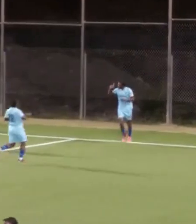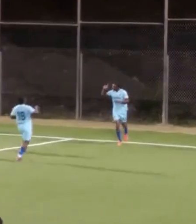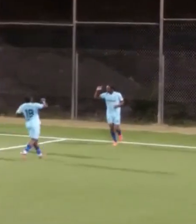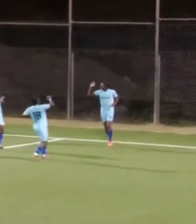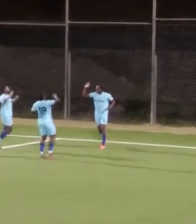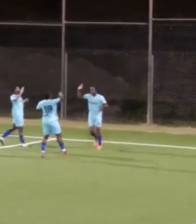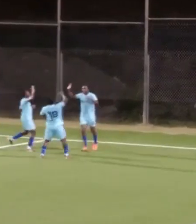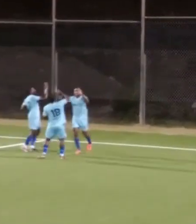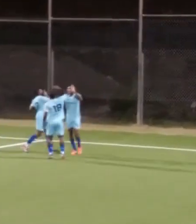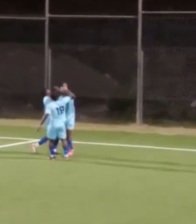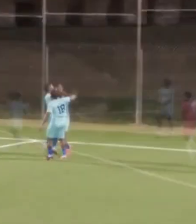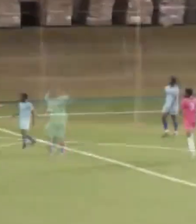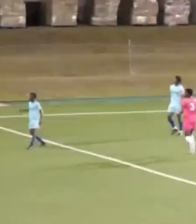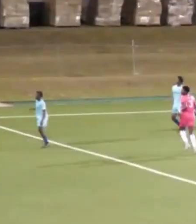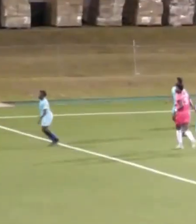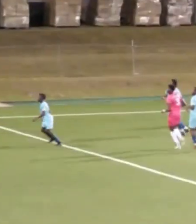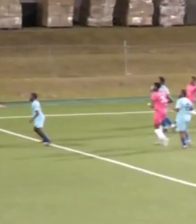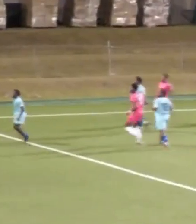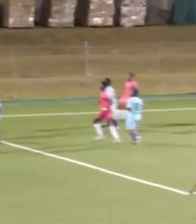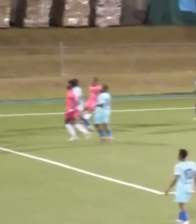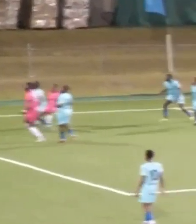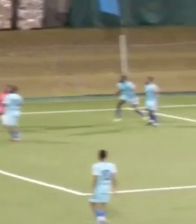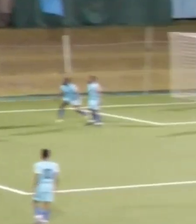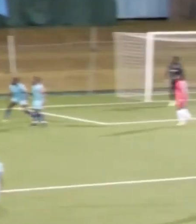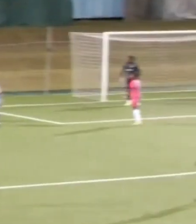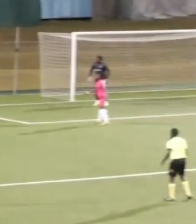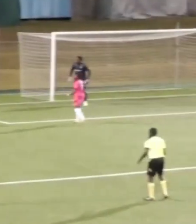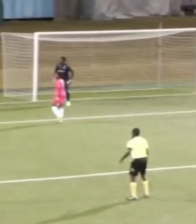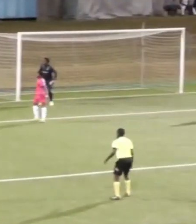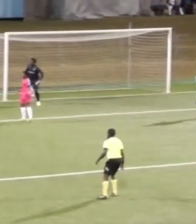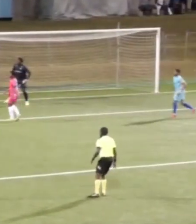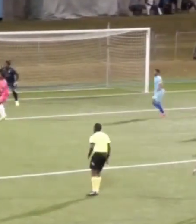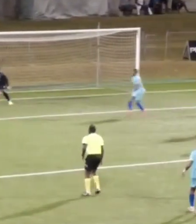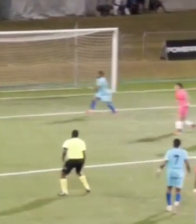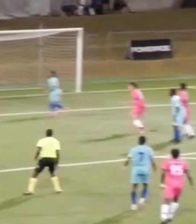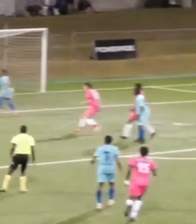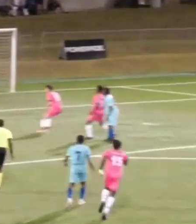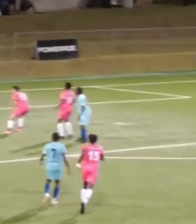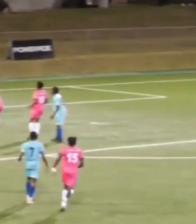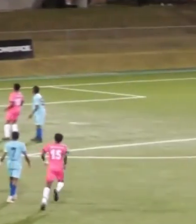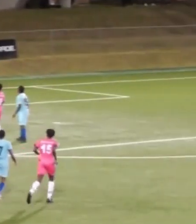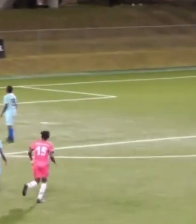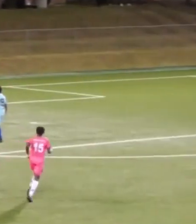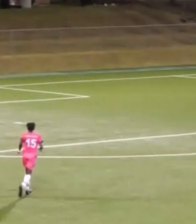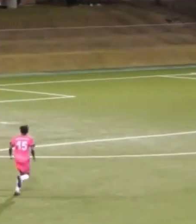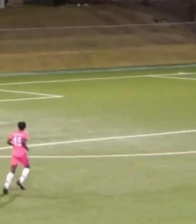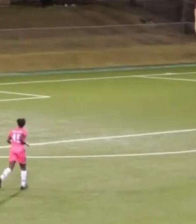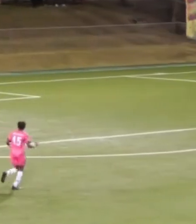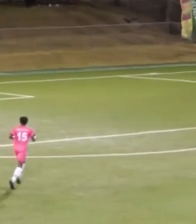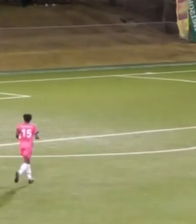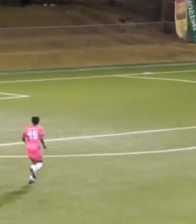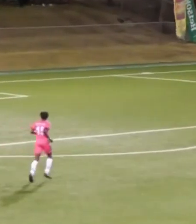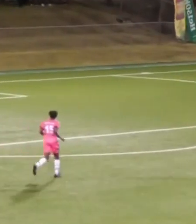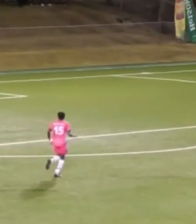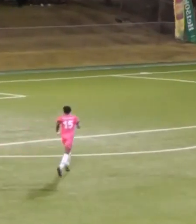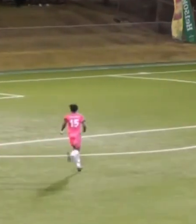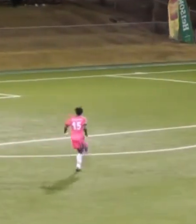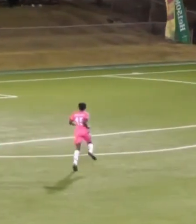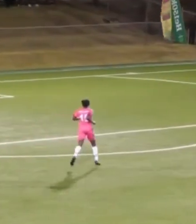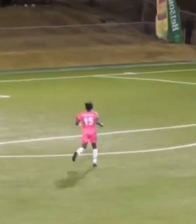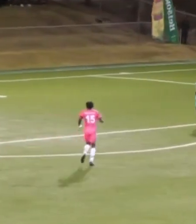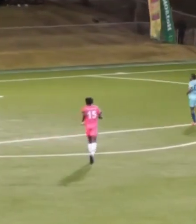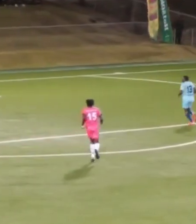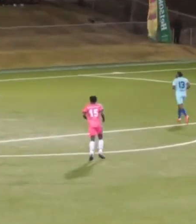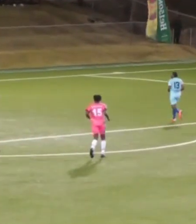much. 1-0. Fast forward, 40th minute, kickstart with a chance. Ethan Squires, first effort misses by